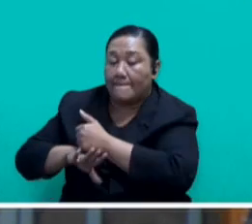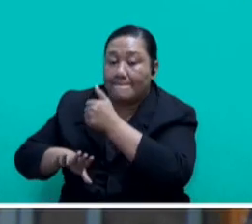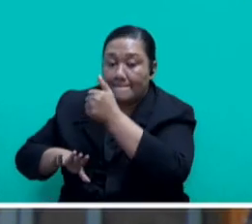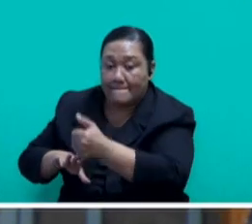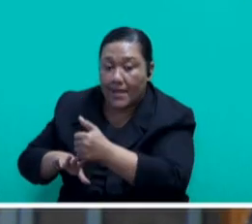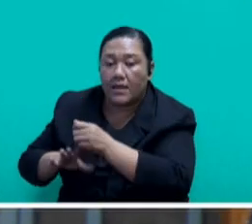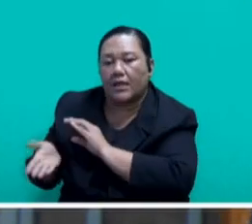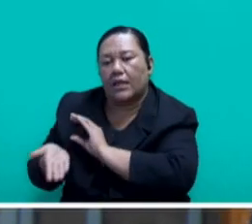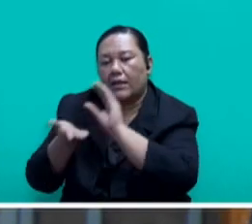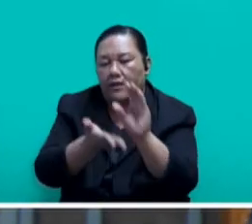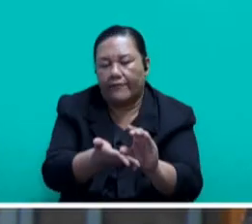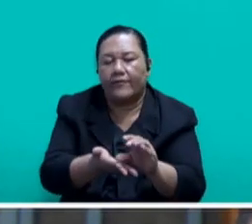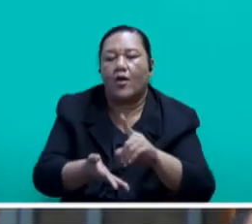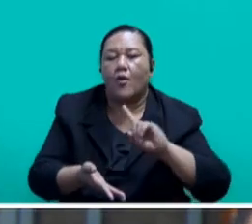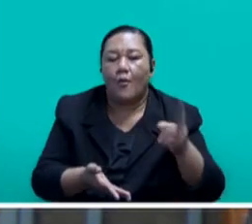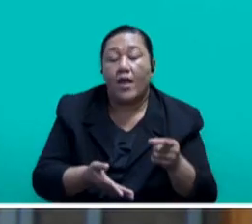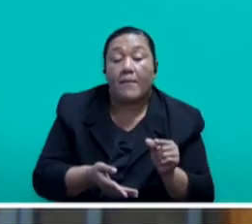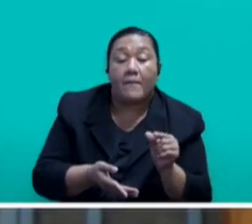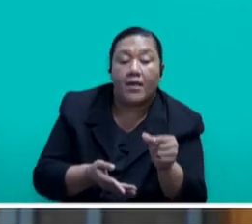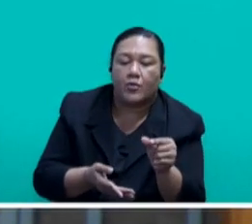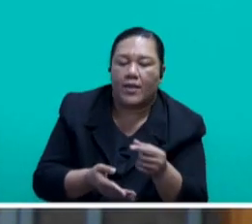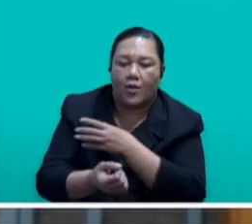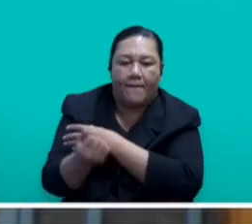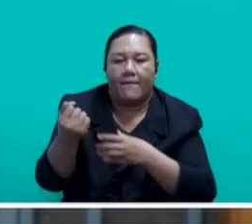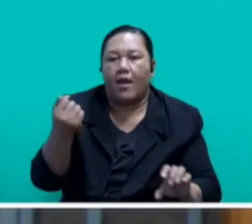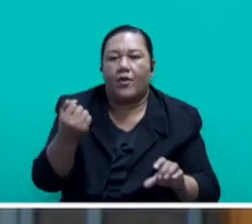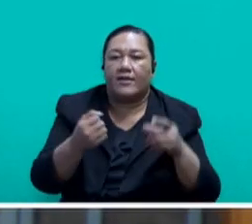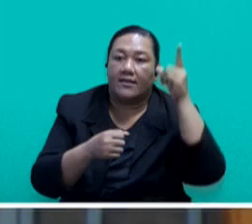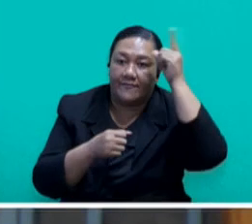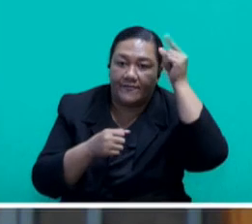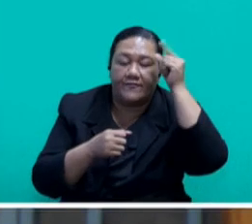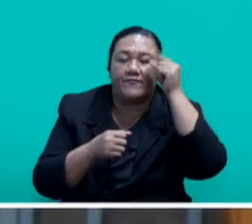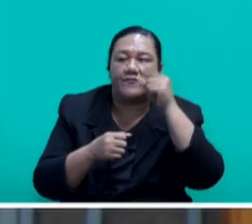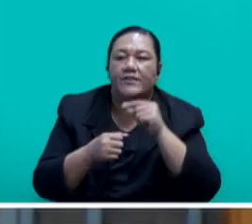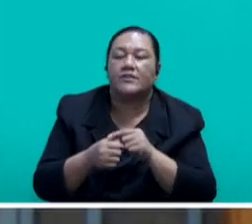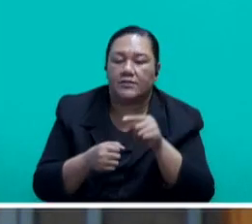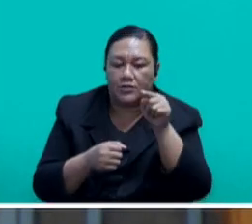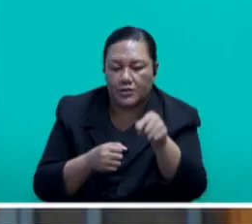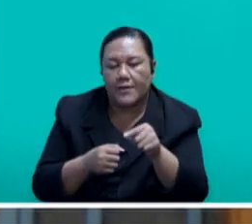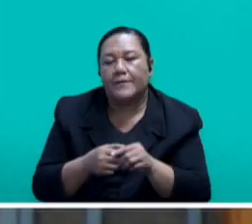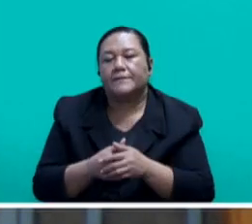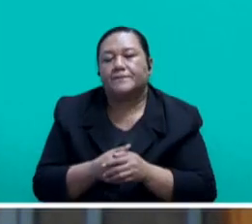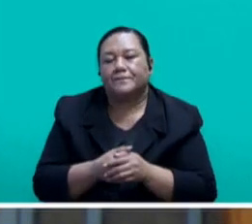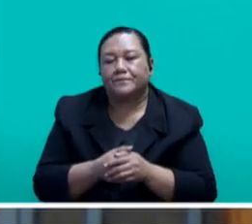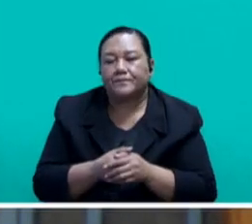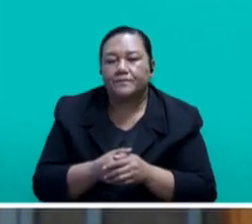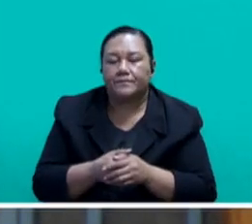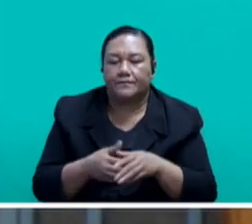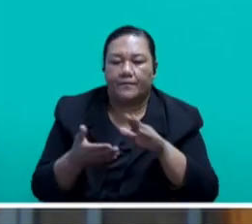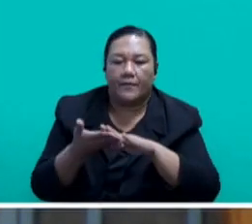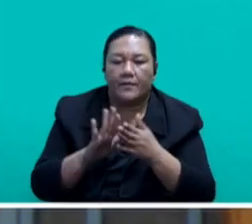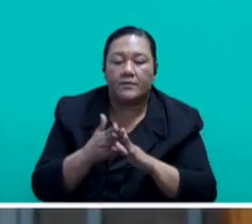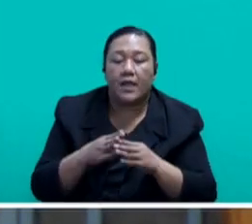a pathway in empowering our Itauke communities. The historical reinstallment of the